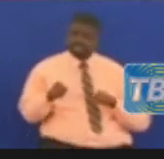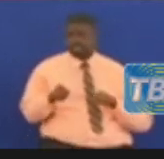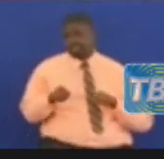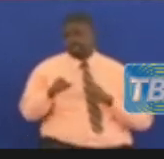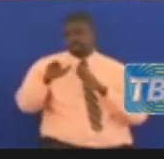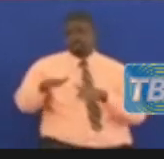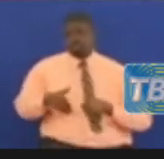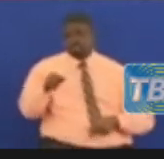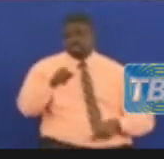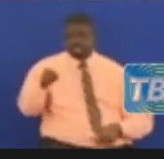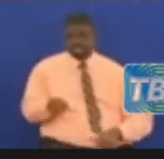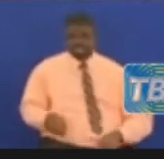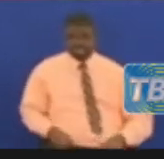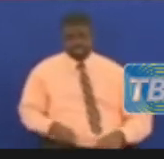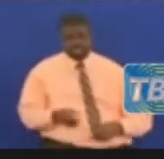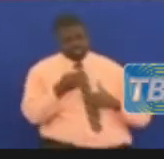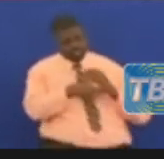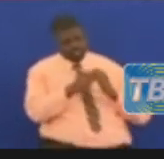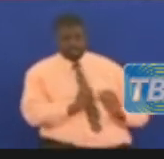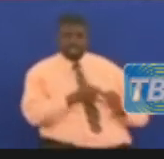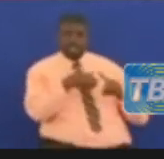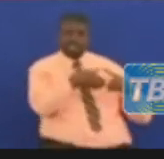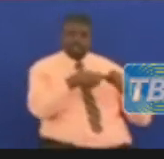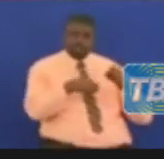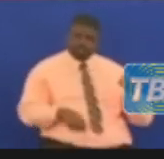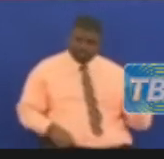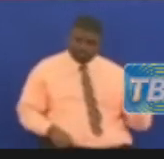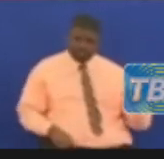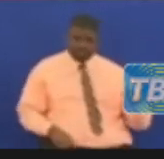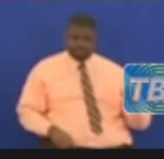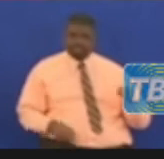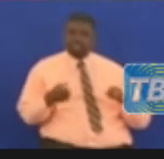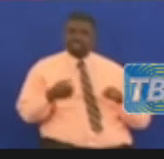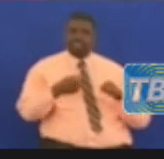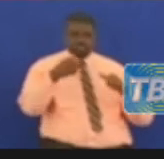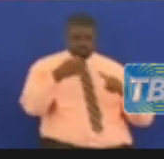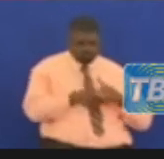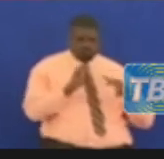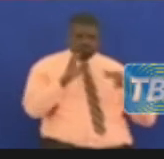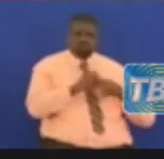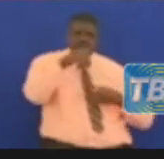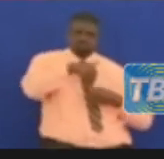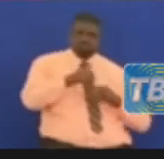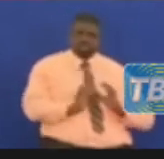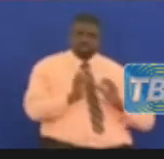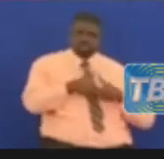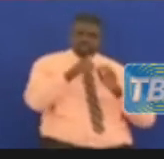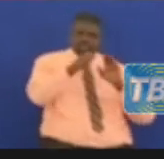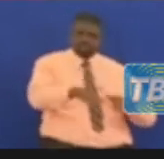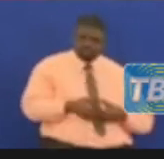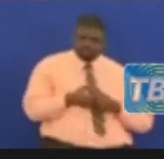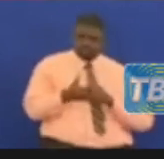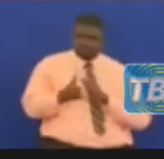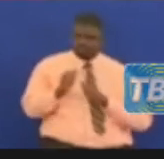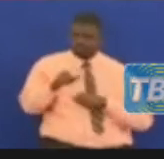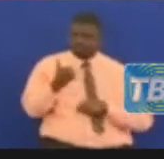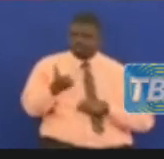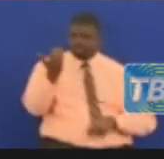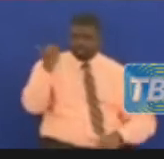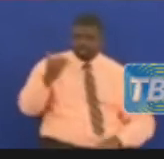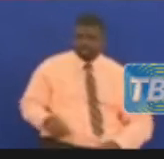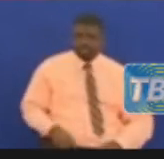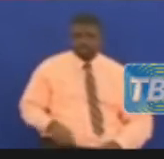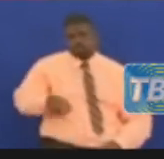Assembly, there are works in committees, there are work in the Assembly. We have passed a lot of